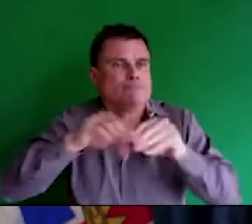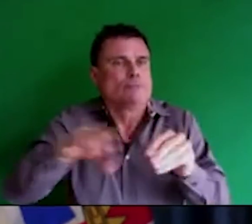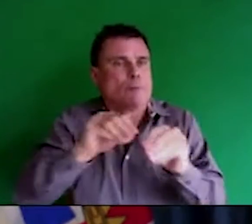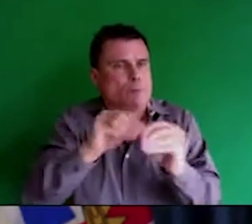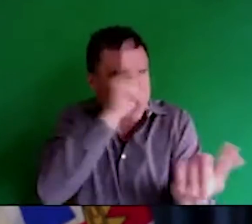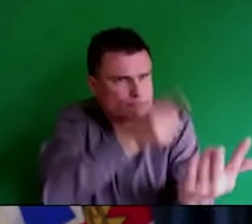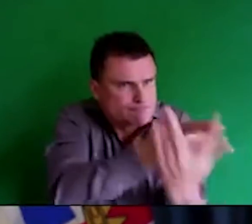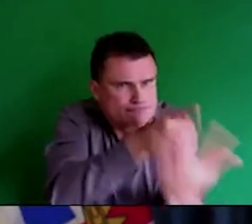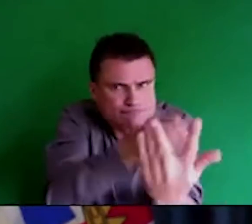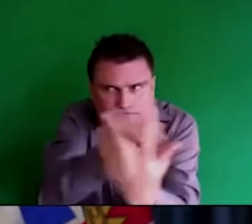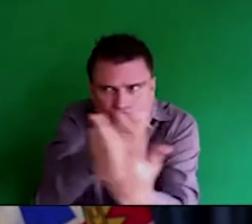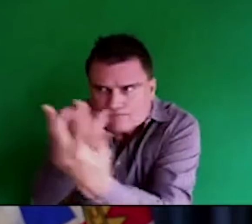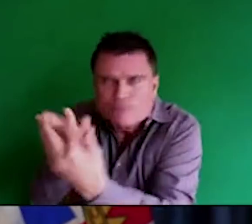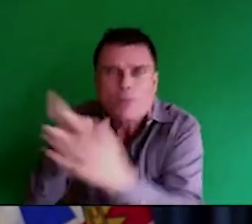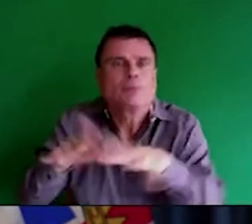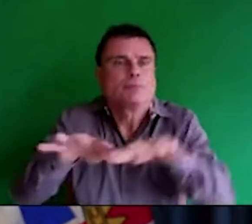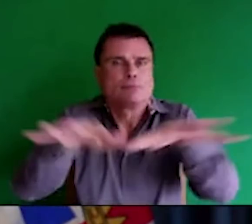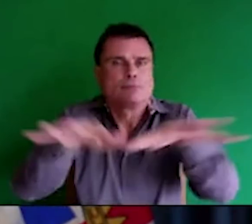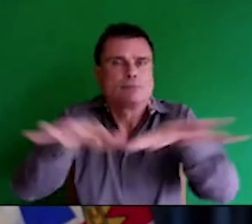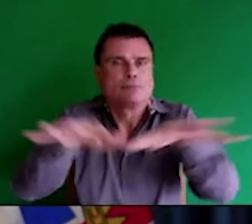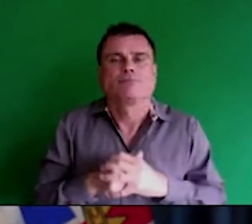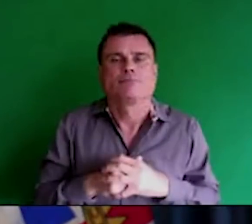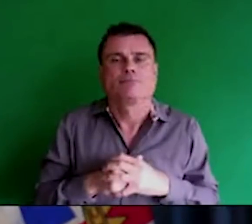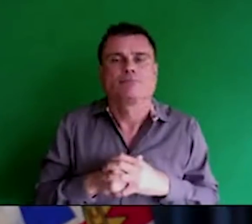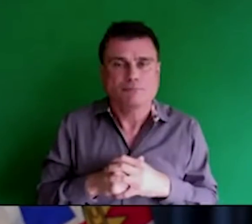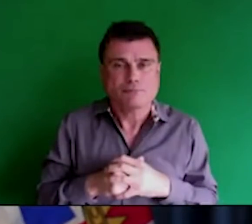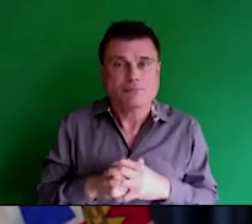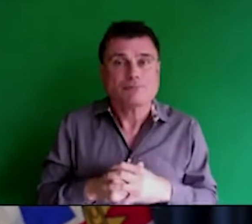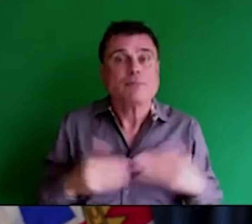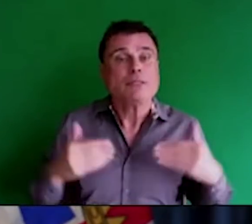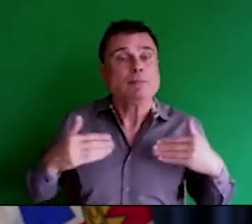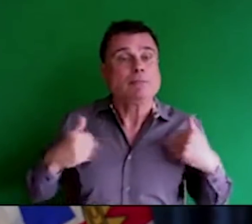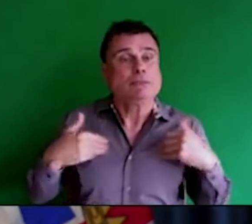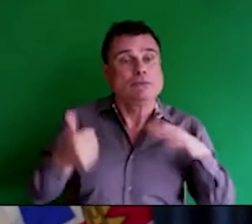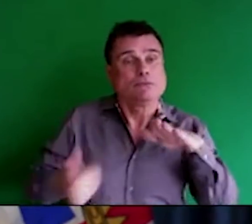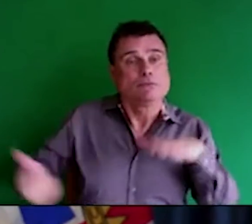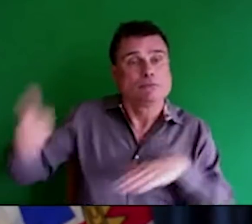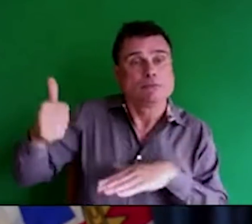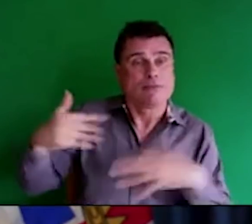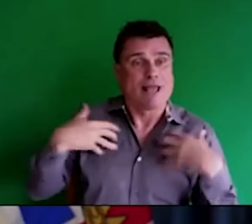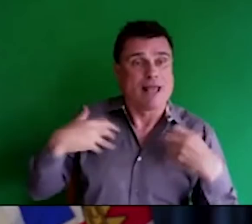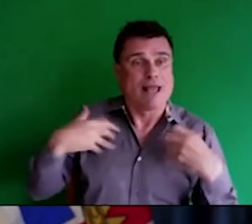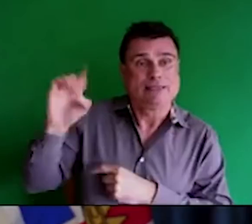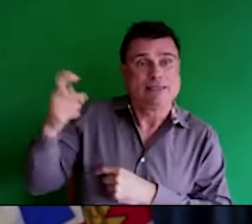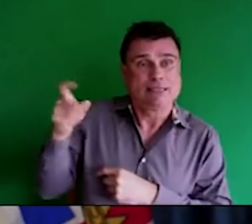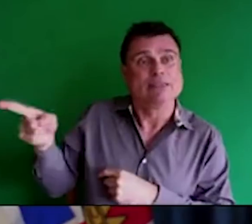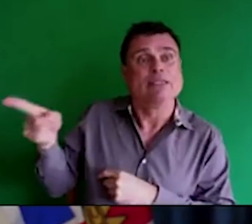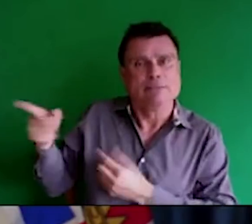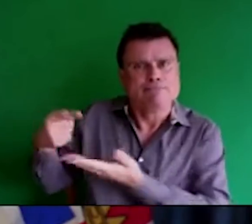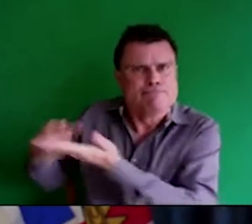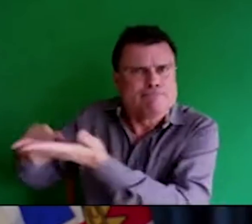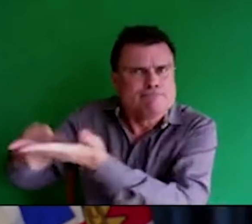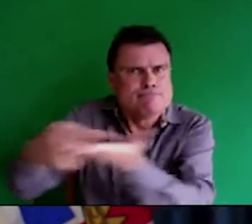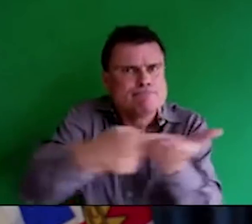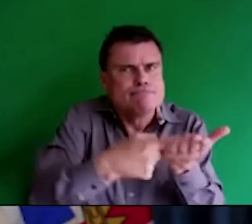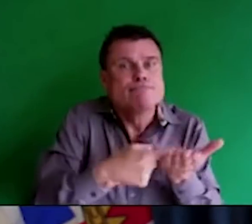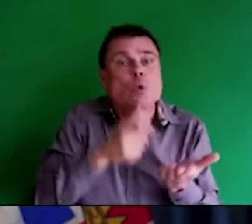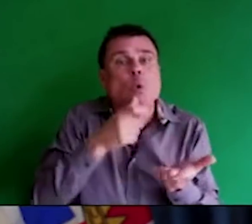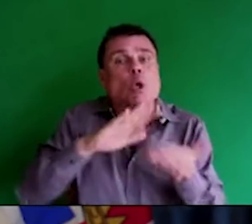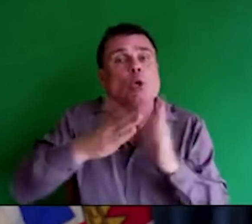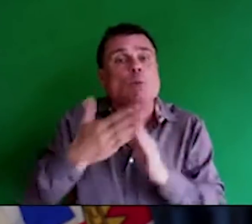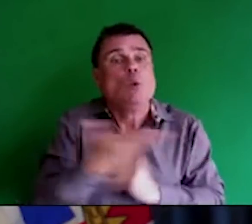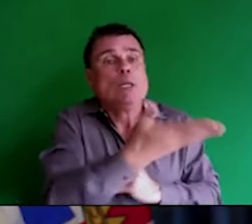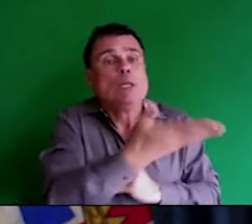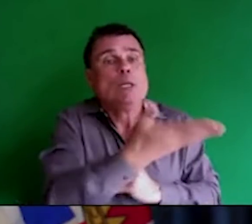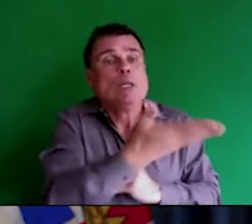in communities throughout the Lower Mainland to make sure that we're all on the same page. If we're going to get back to our envied position at the start